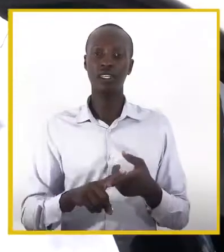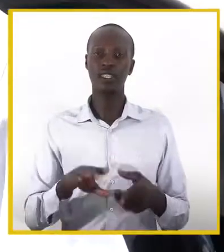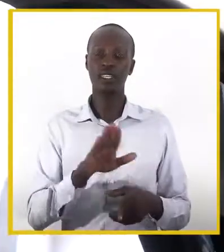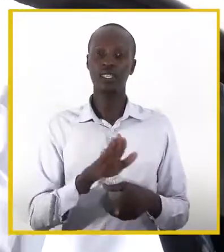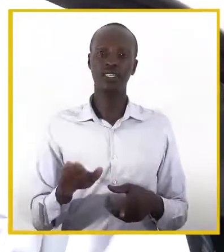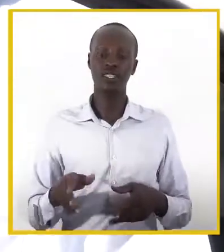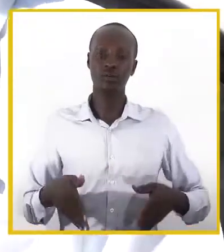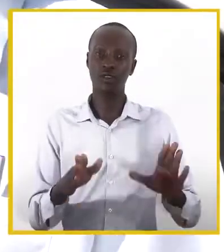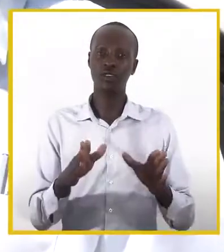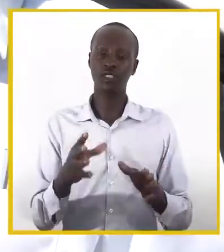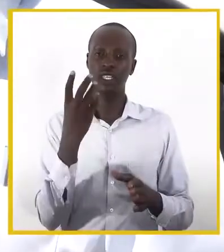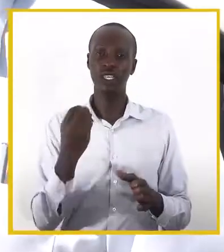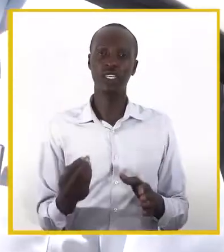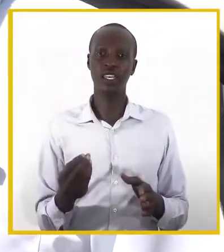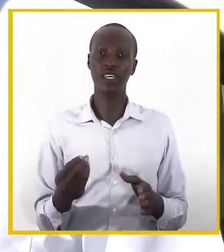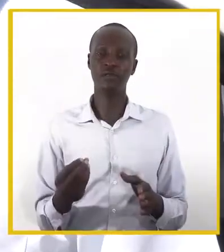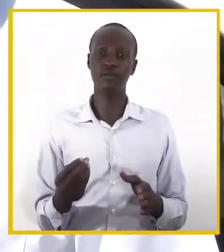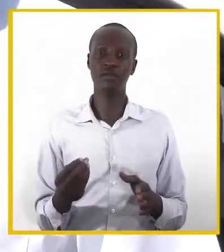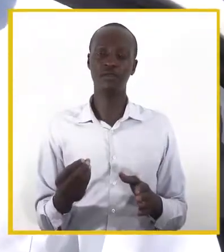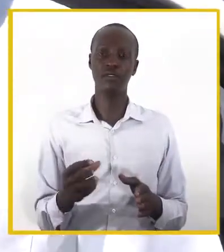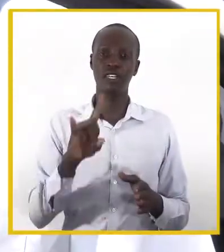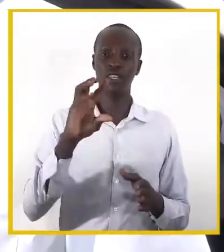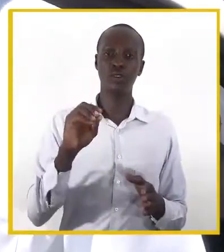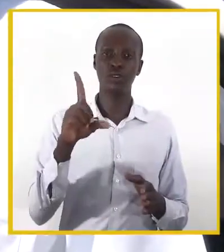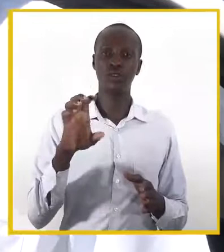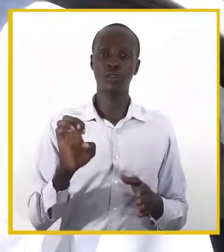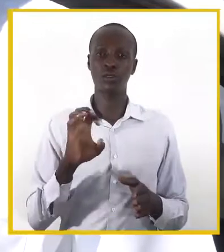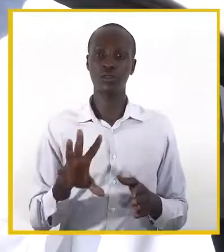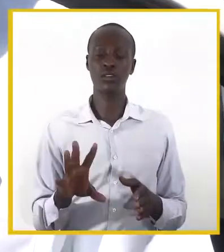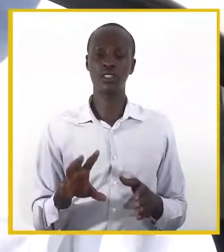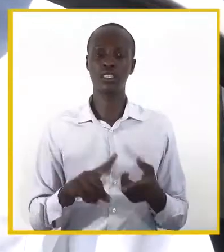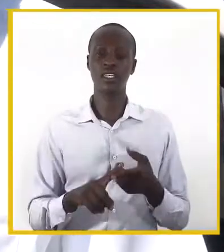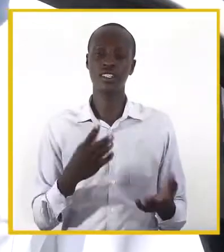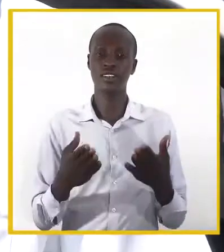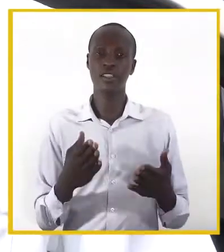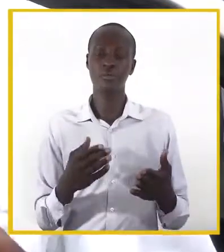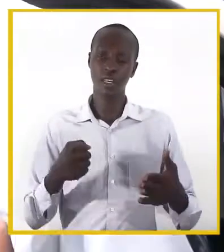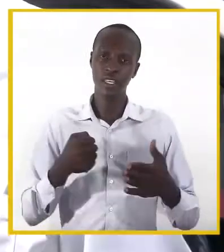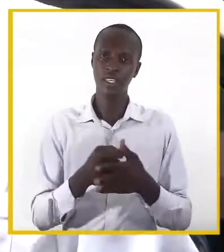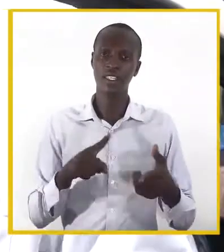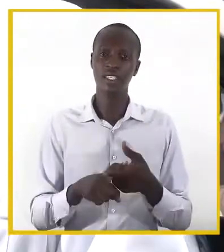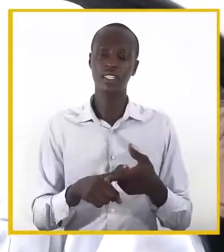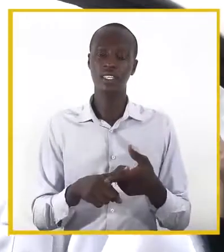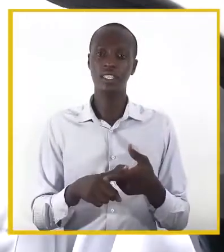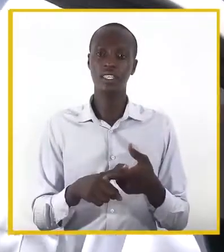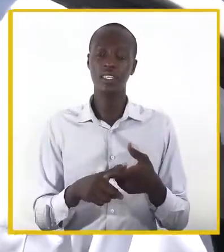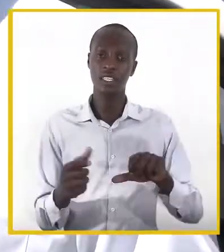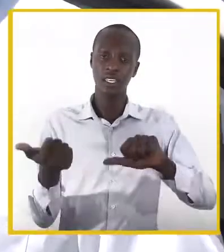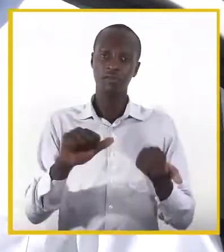which may be filled with water, so we run the risk of hitting those potholes and you may lose control of your